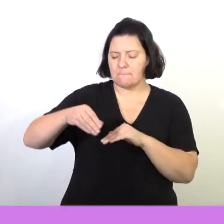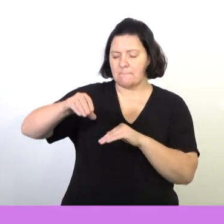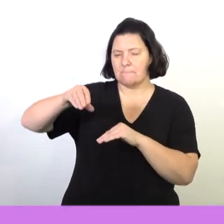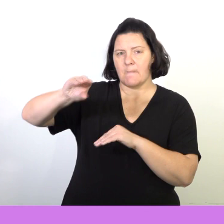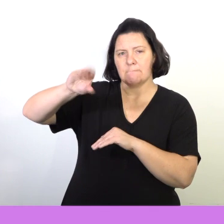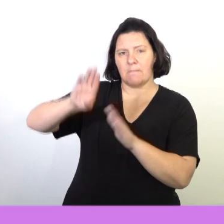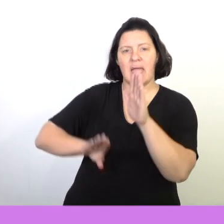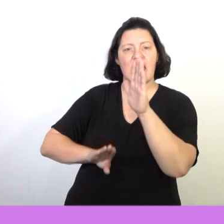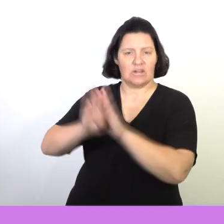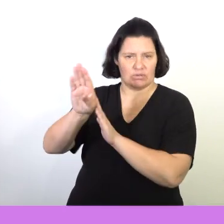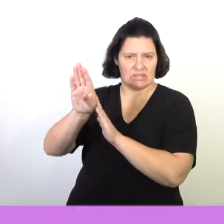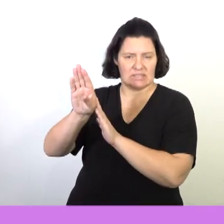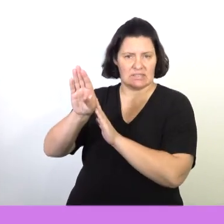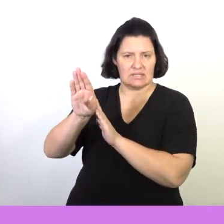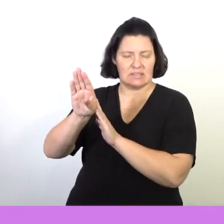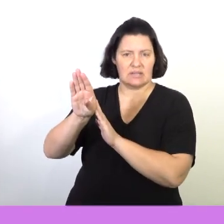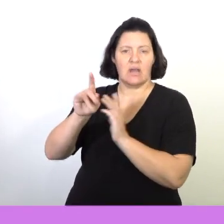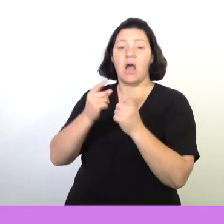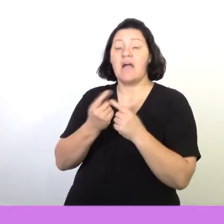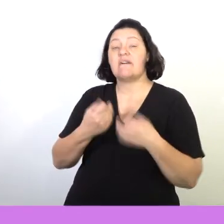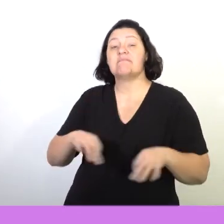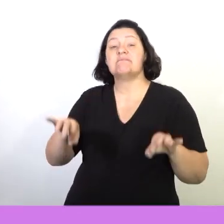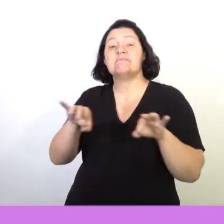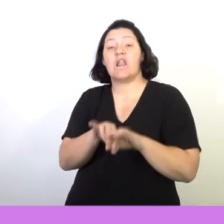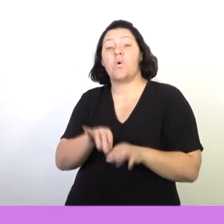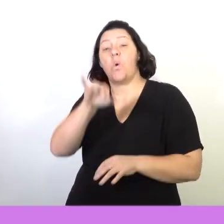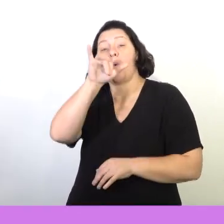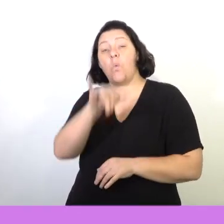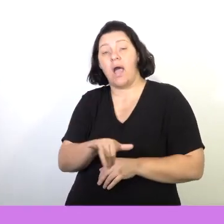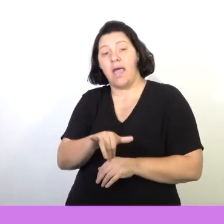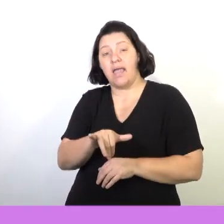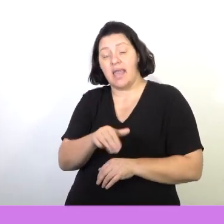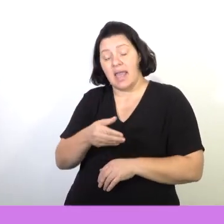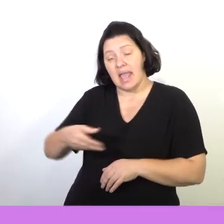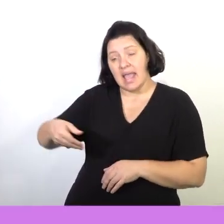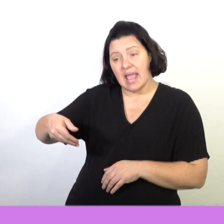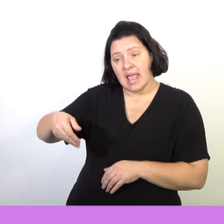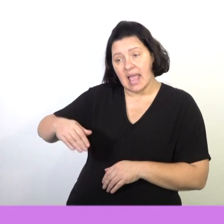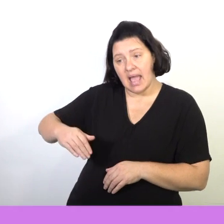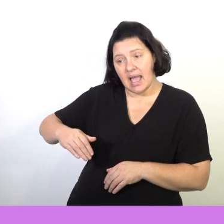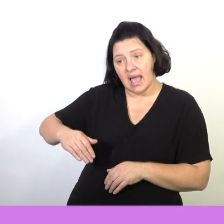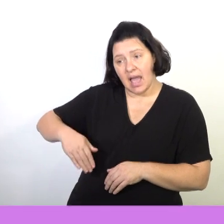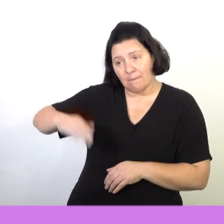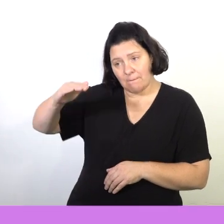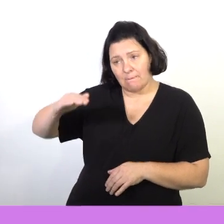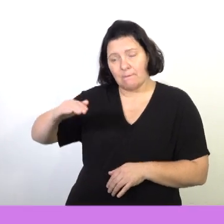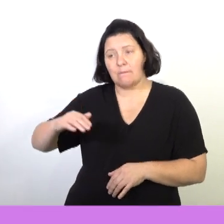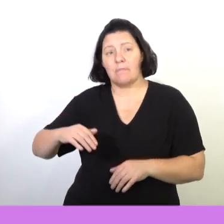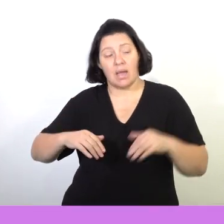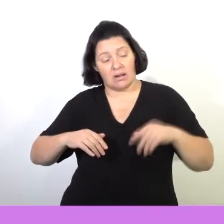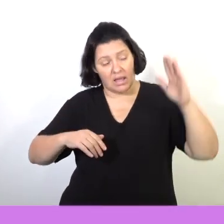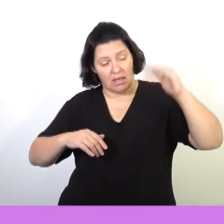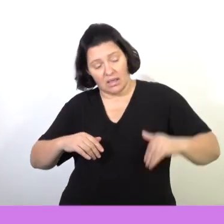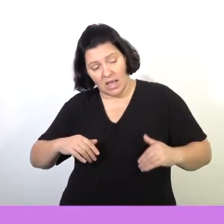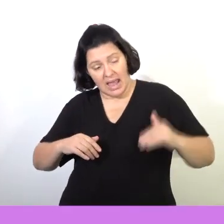increasing relationship. When the number of values for the y-axis increases, so does the number of the